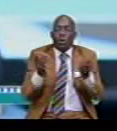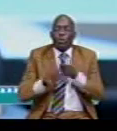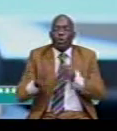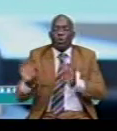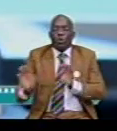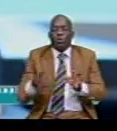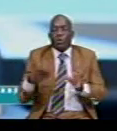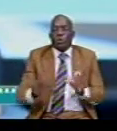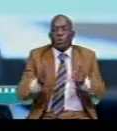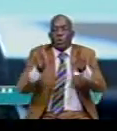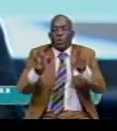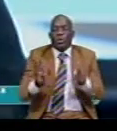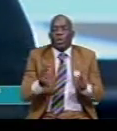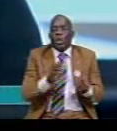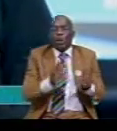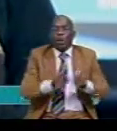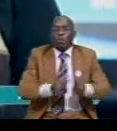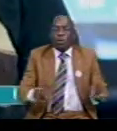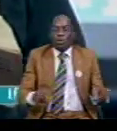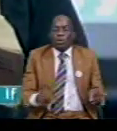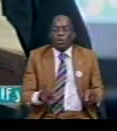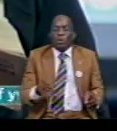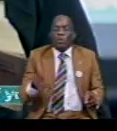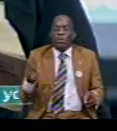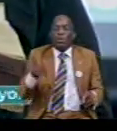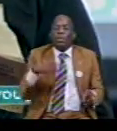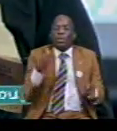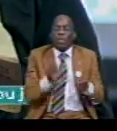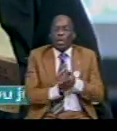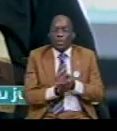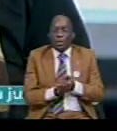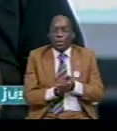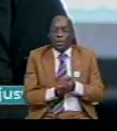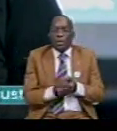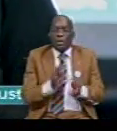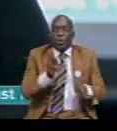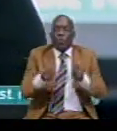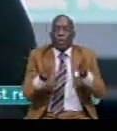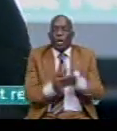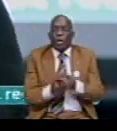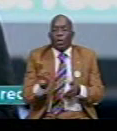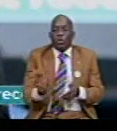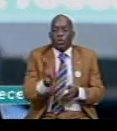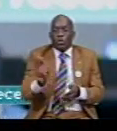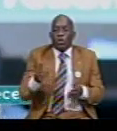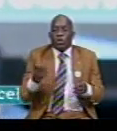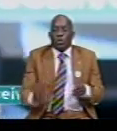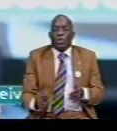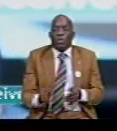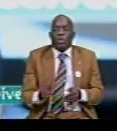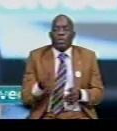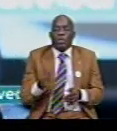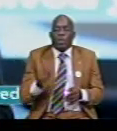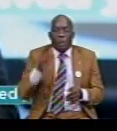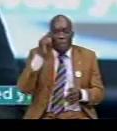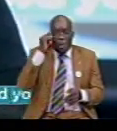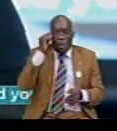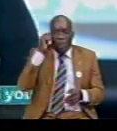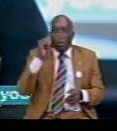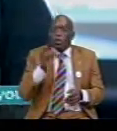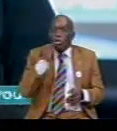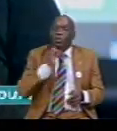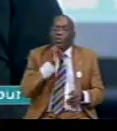igo won wa so fun mi pe awon to nlo glasses pe kin se aisan ni fun won I pe elomi to ba